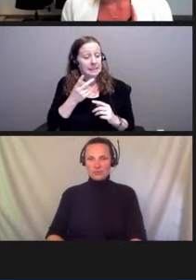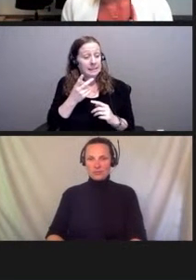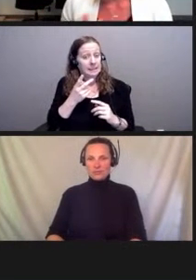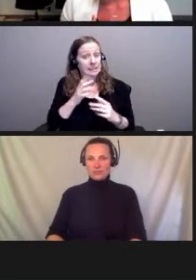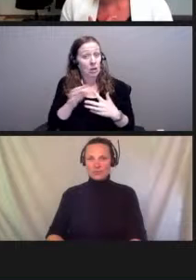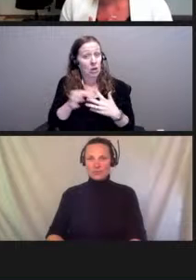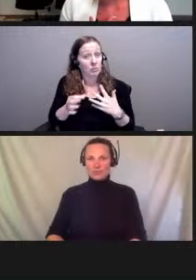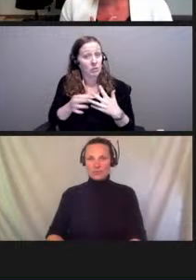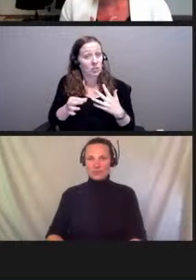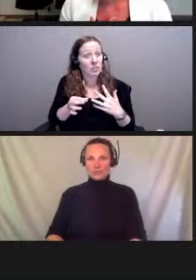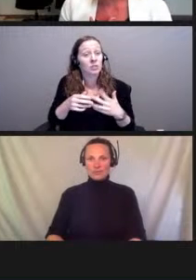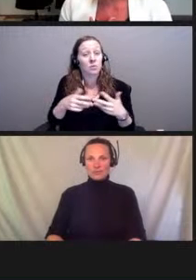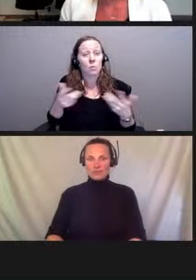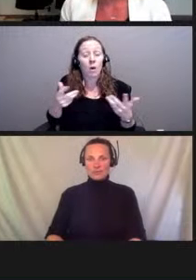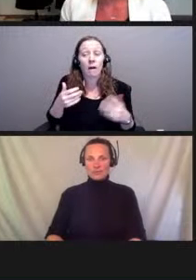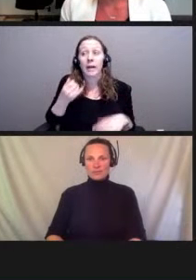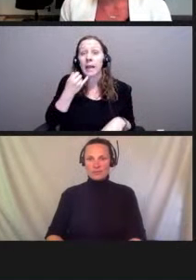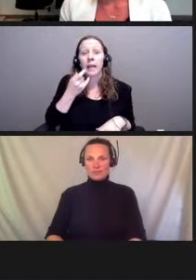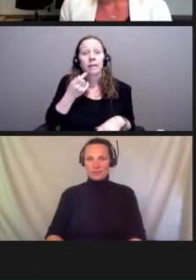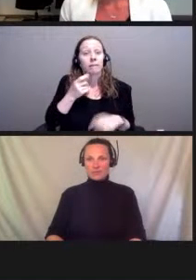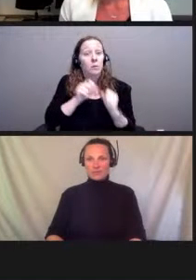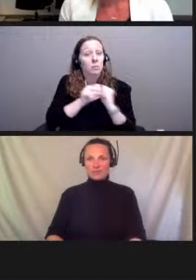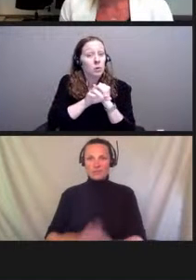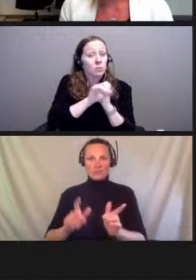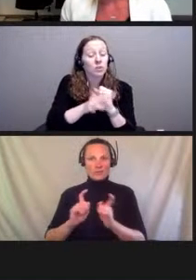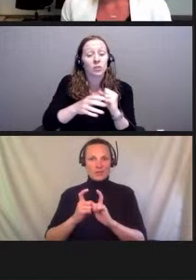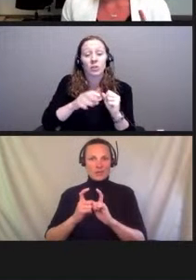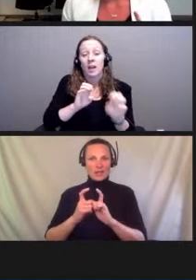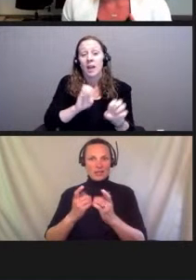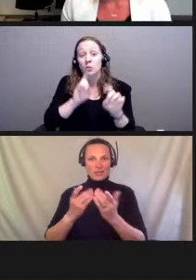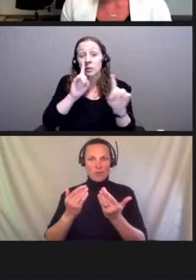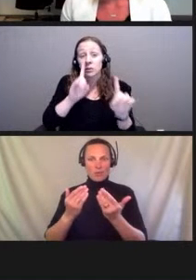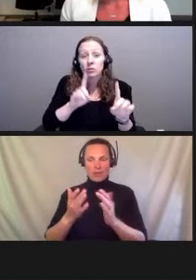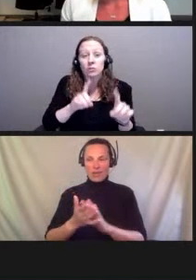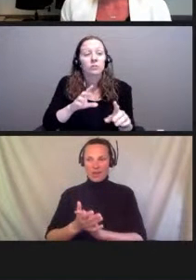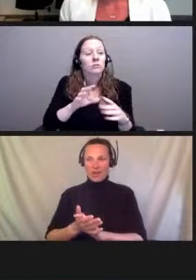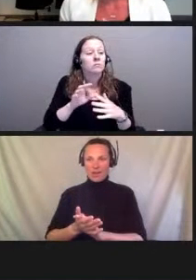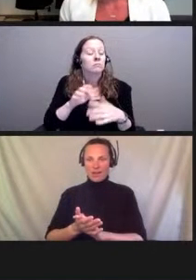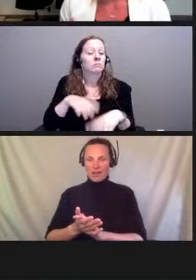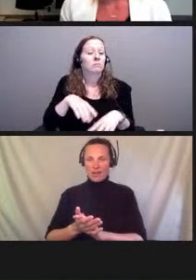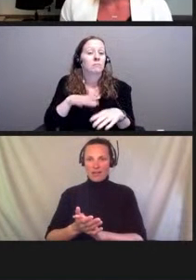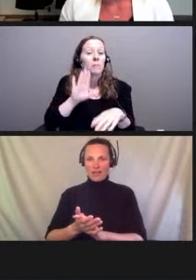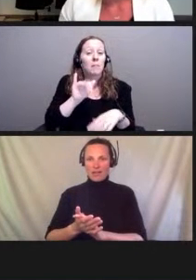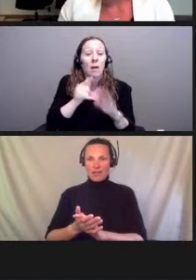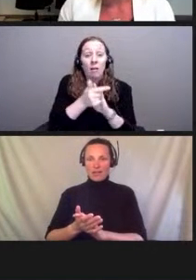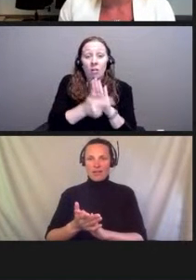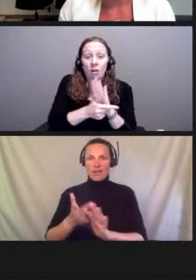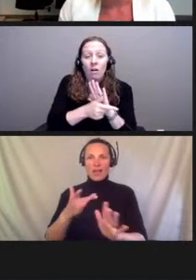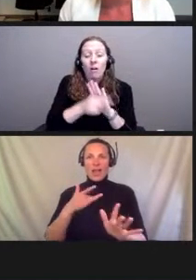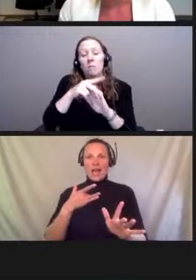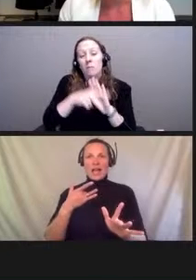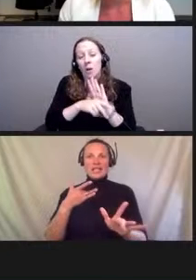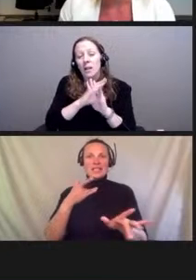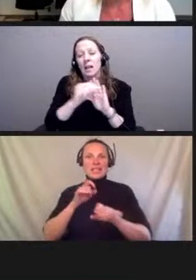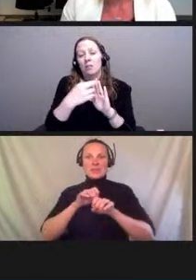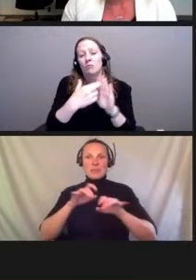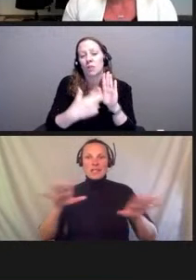include different promotion and education options, corporate strategies, bylaws, policies, and regulatory